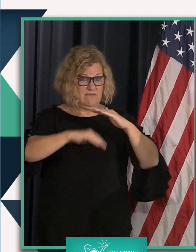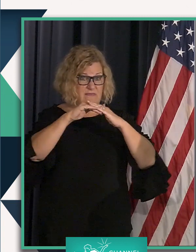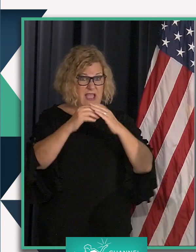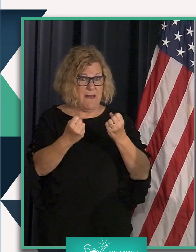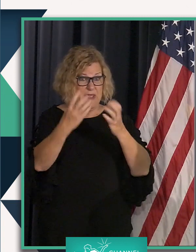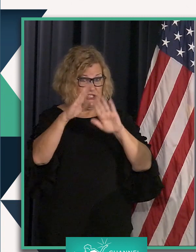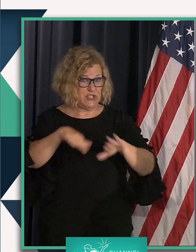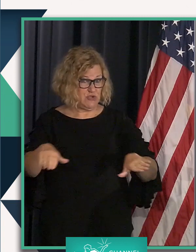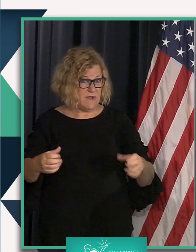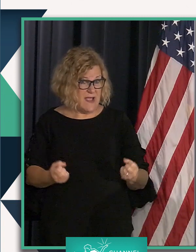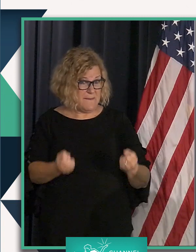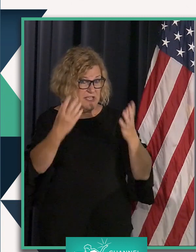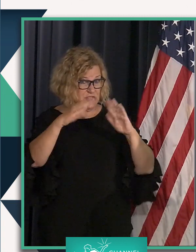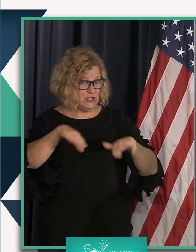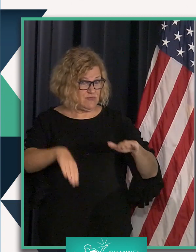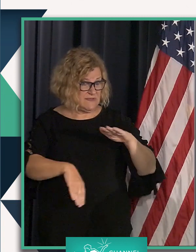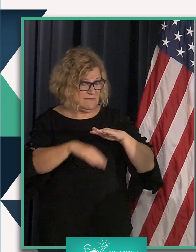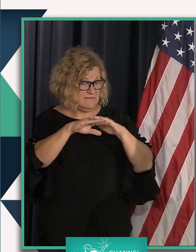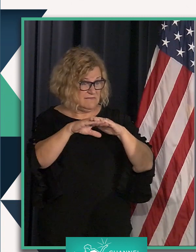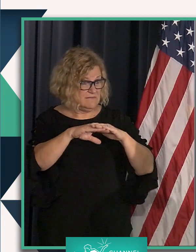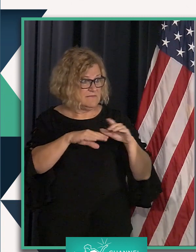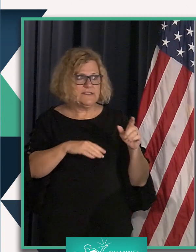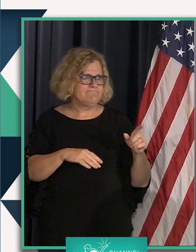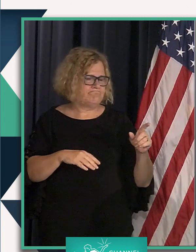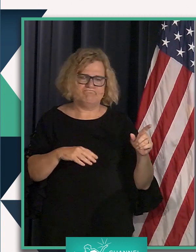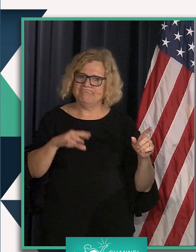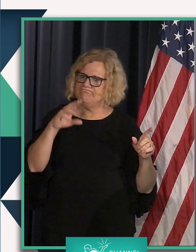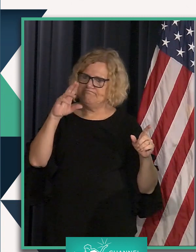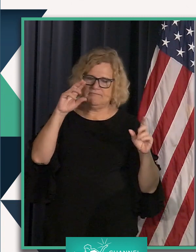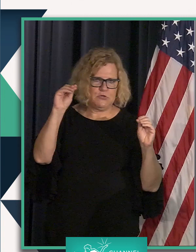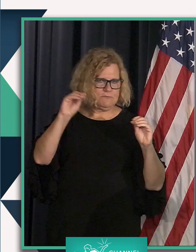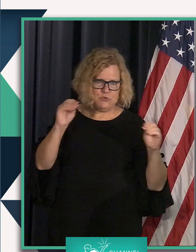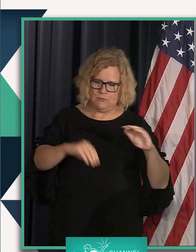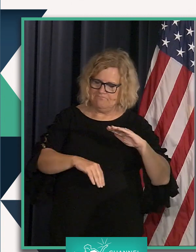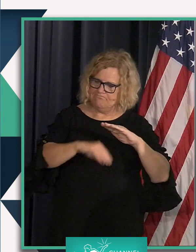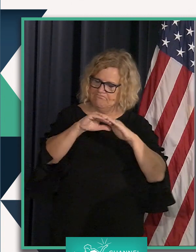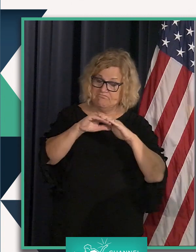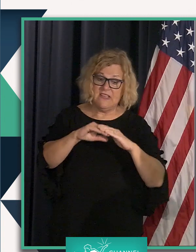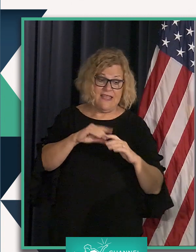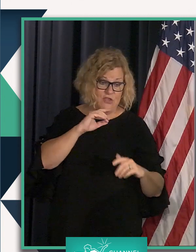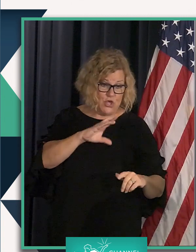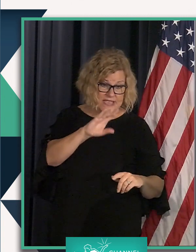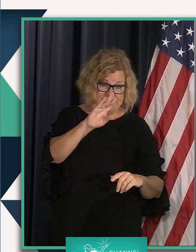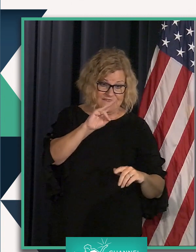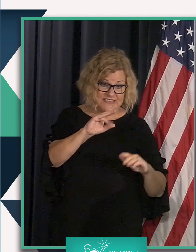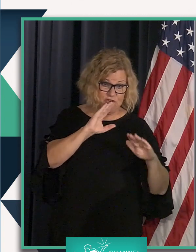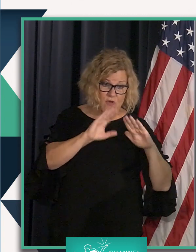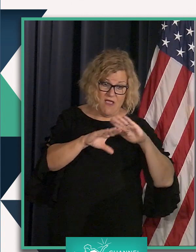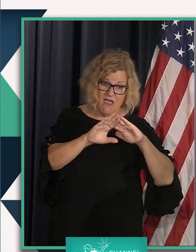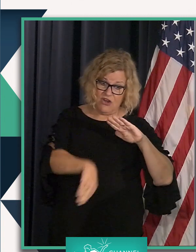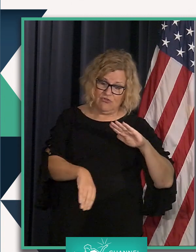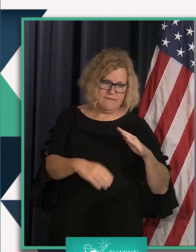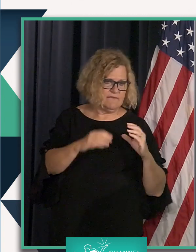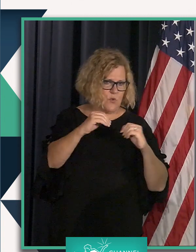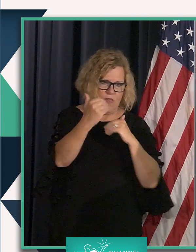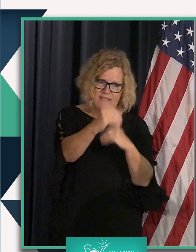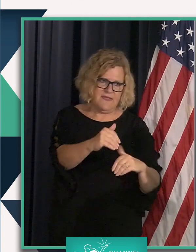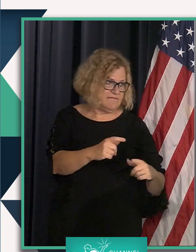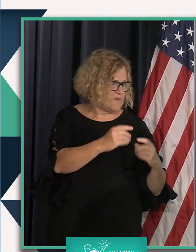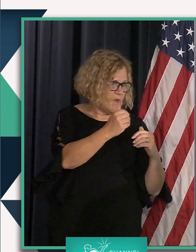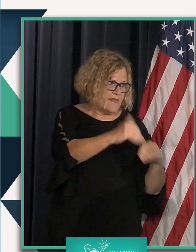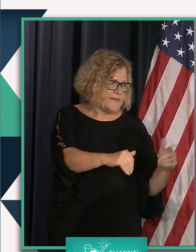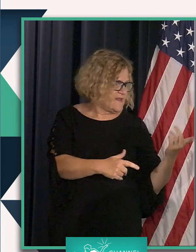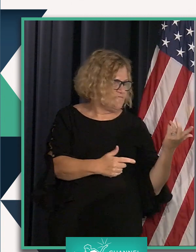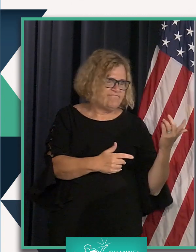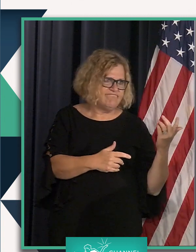of children? That was the only other question Nope. that I had. Nope, as long as they're 17 or under, there's no limit, right? No,